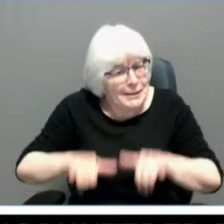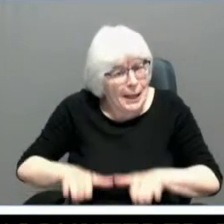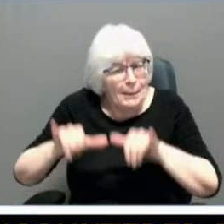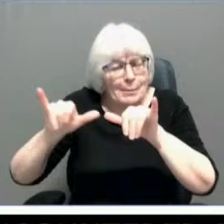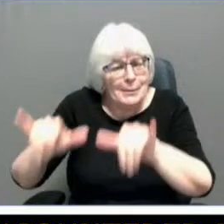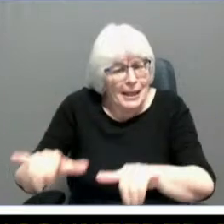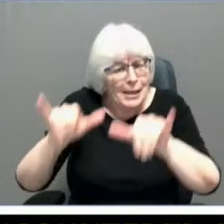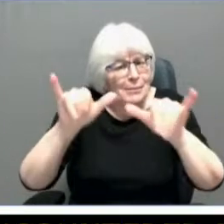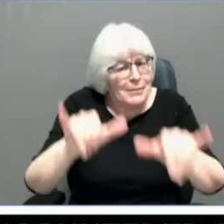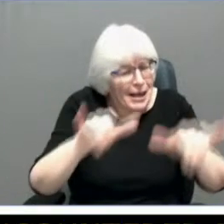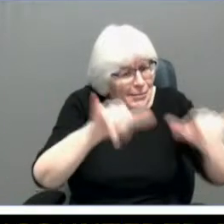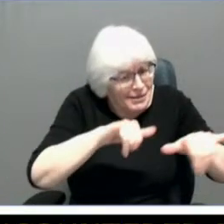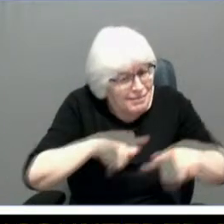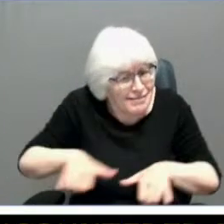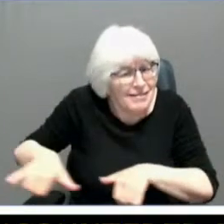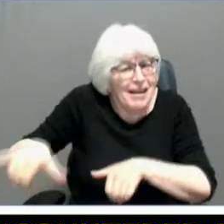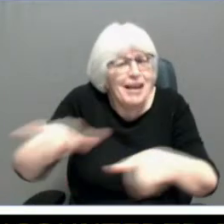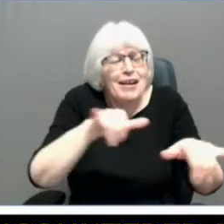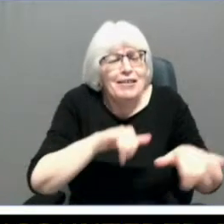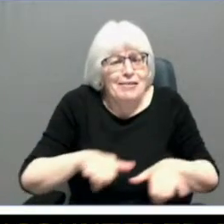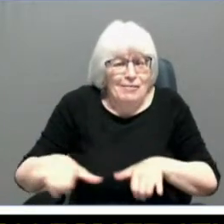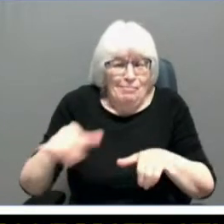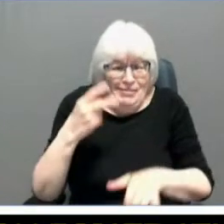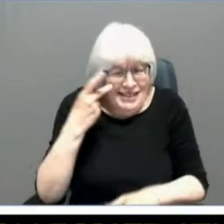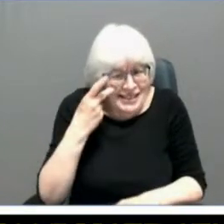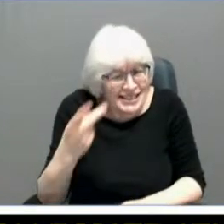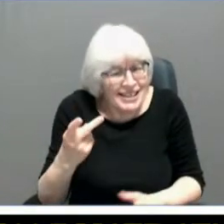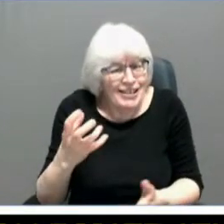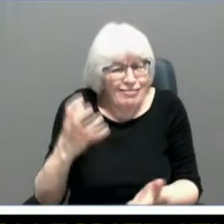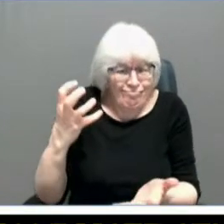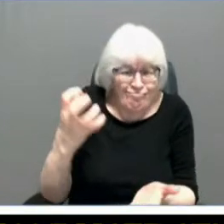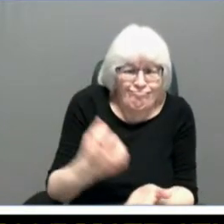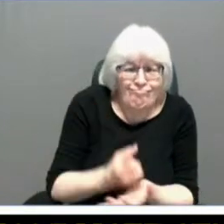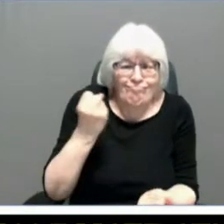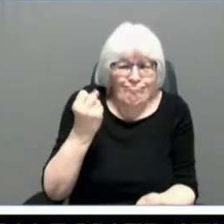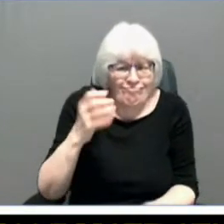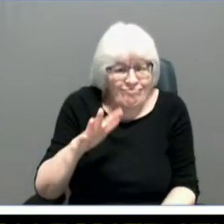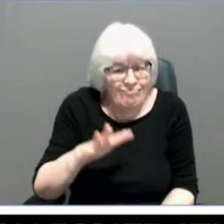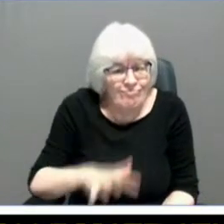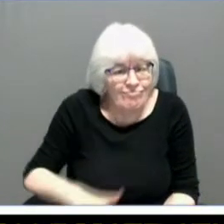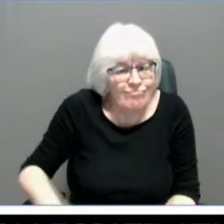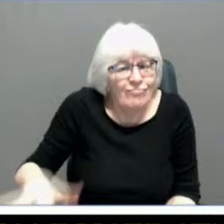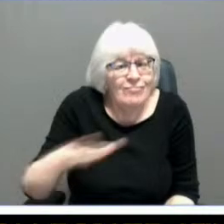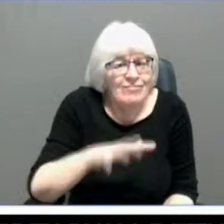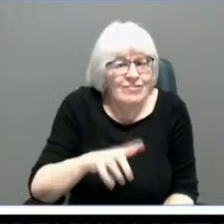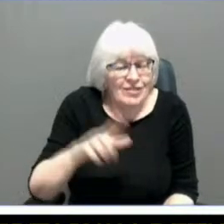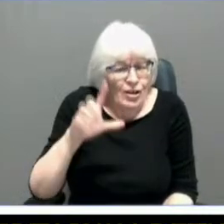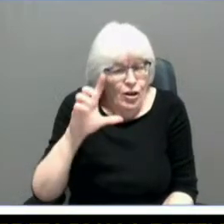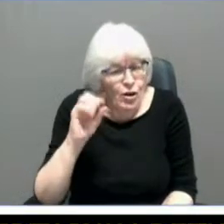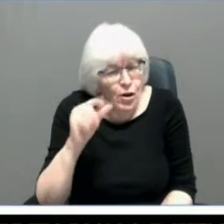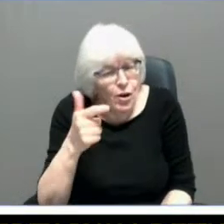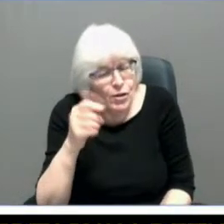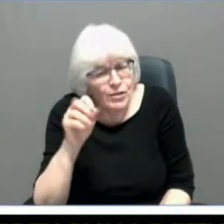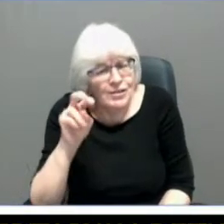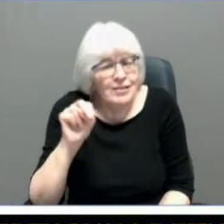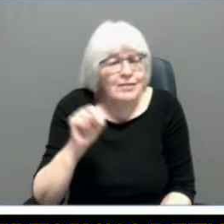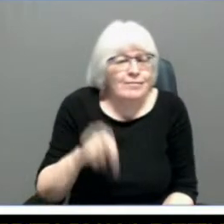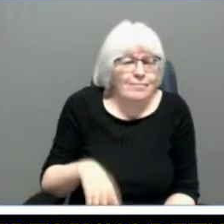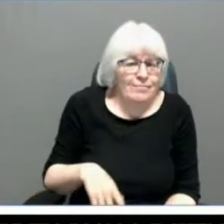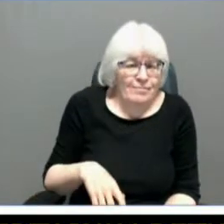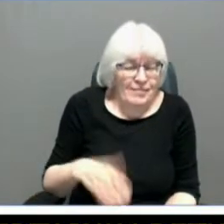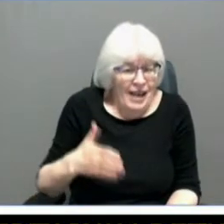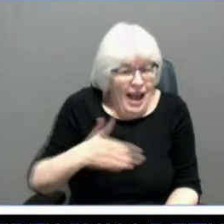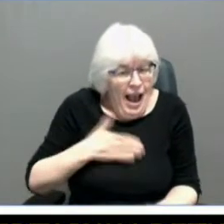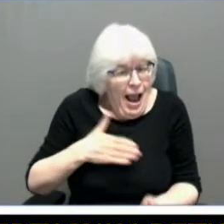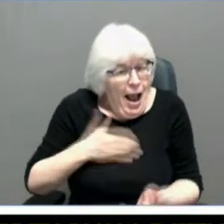opportunities as well and the potential for the region. So it's been an absolute pleasure to stand beside my colleagues here. The